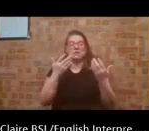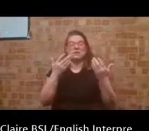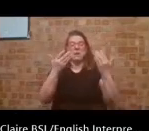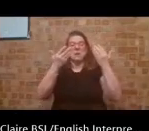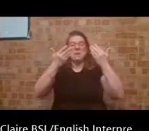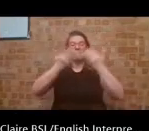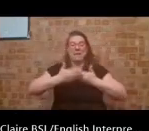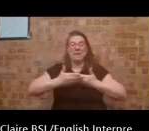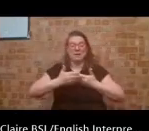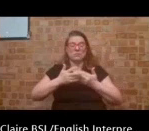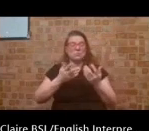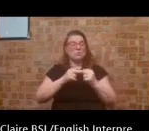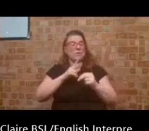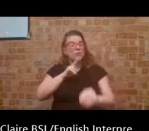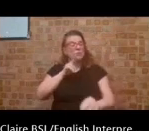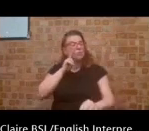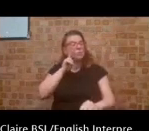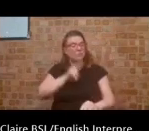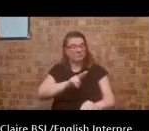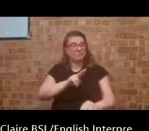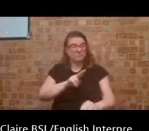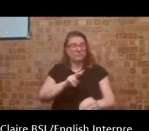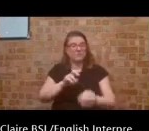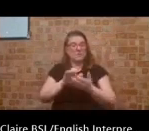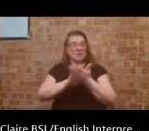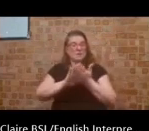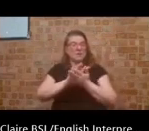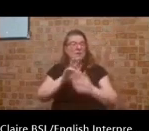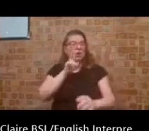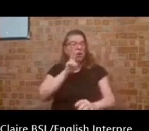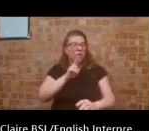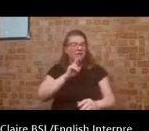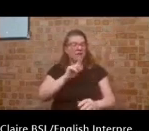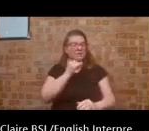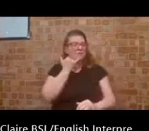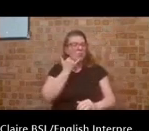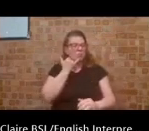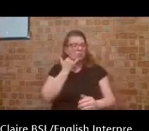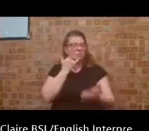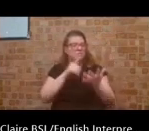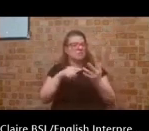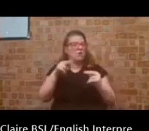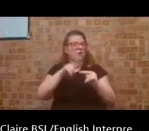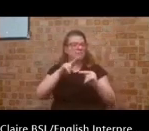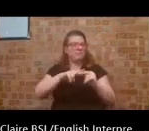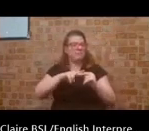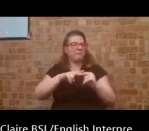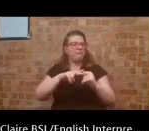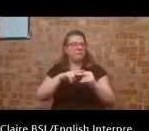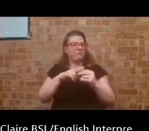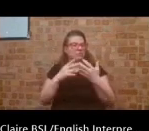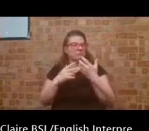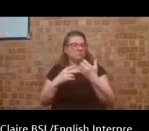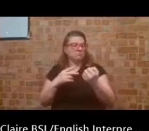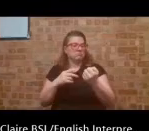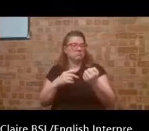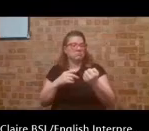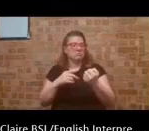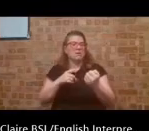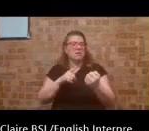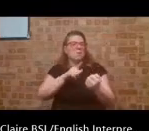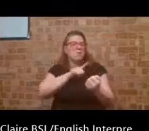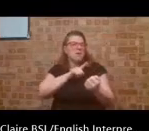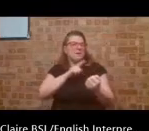a sighted person looking at the screen, it would look as though the phone was switched off. And the reason why